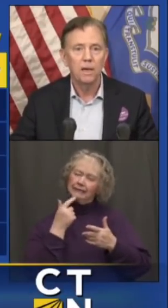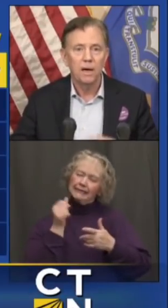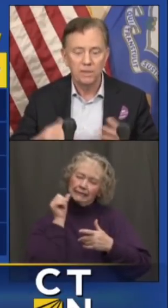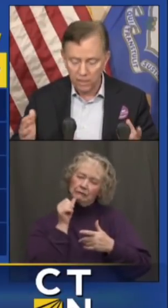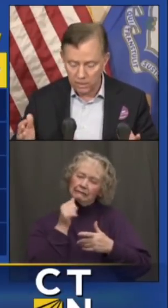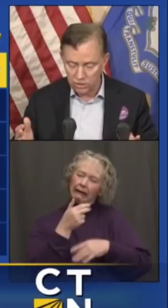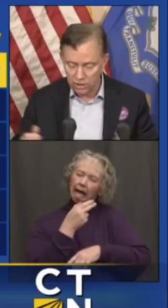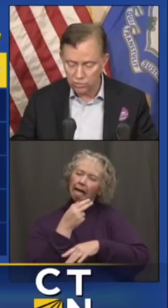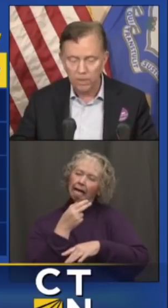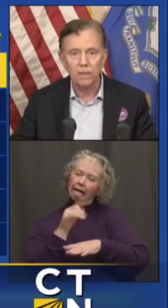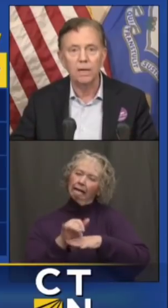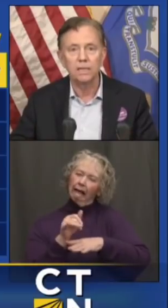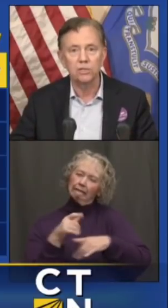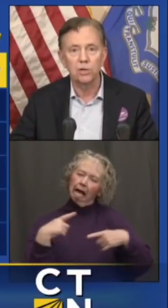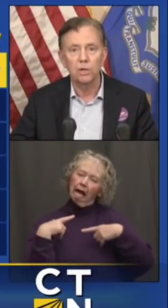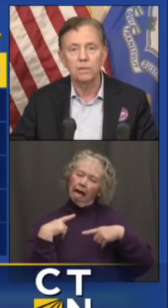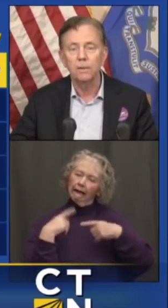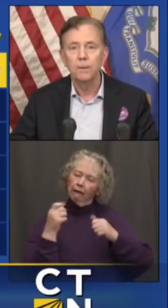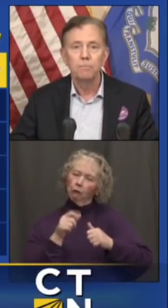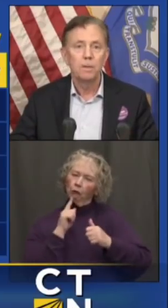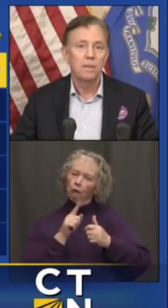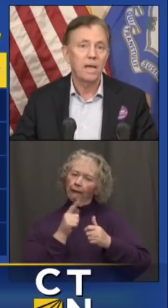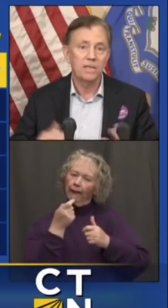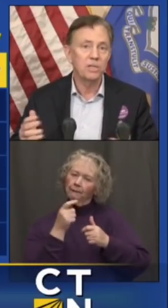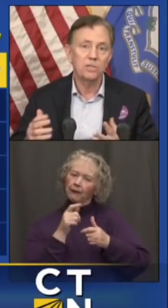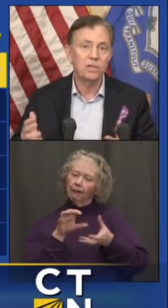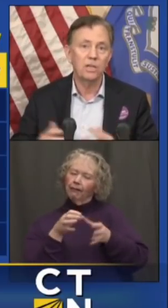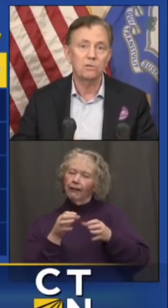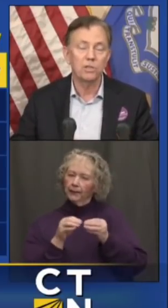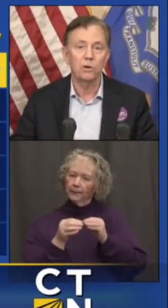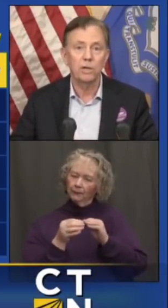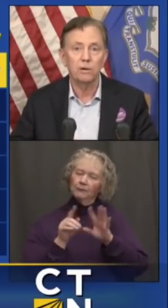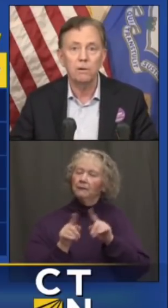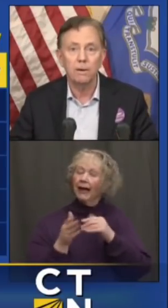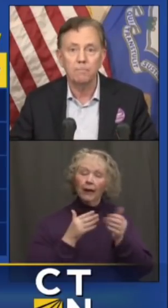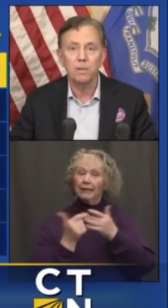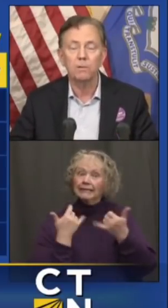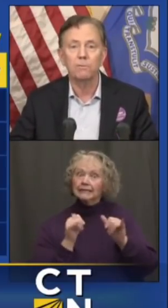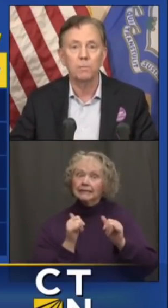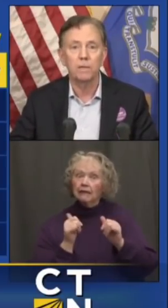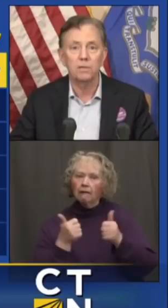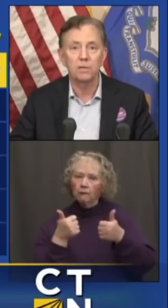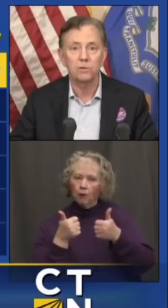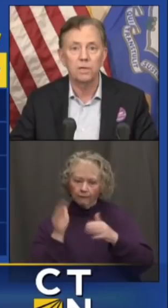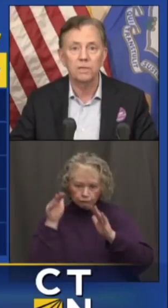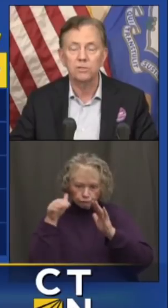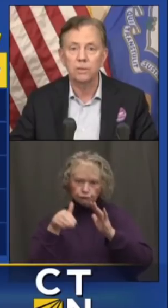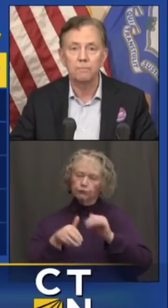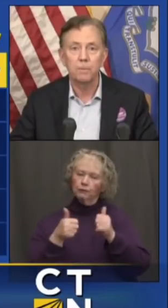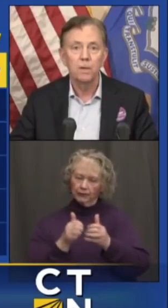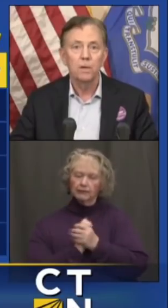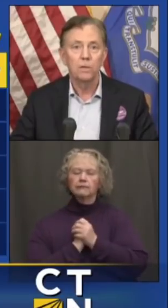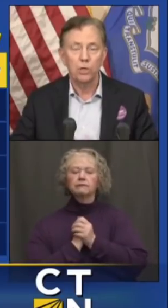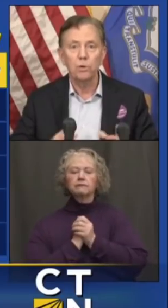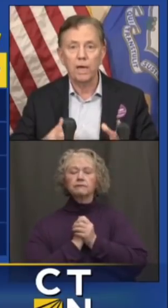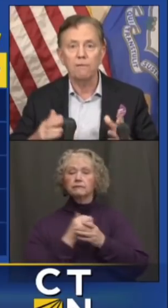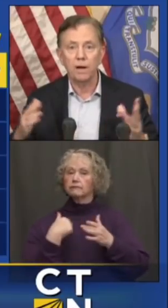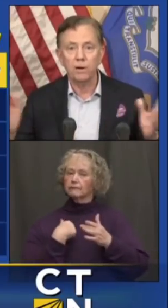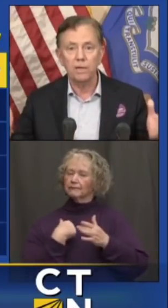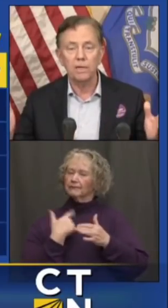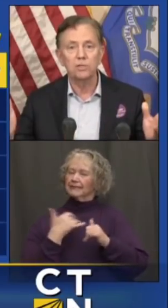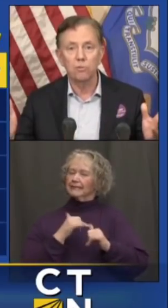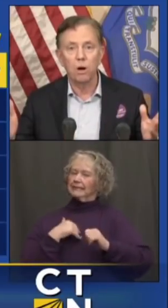speaking, I think you can see a trend line that's good. The hesitancy you'll still hear, from me and Deirdre, is the